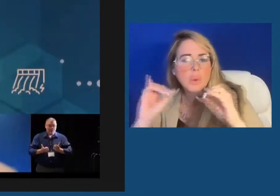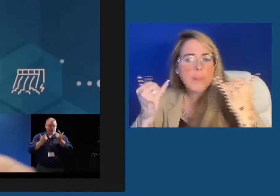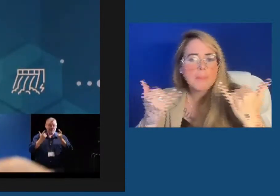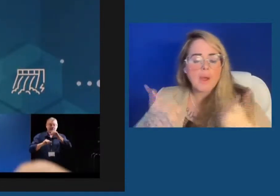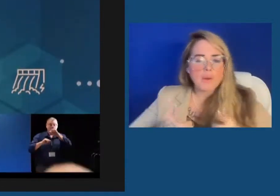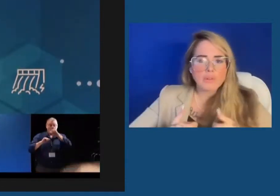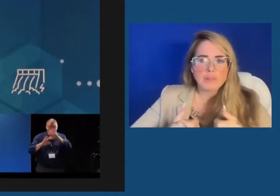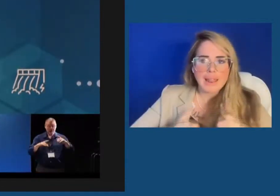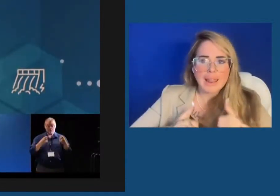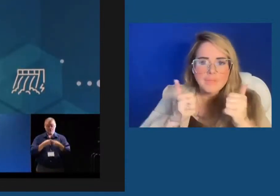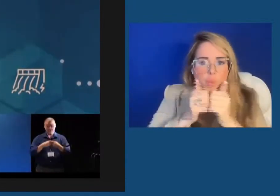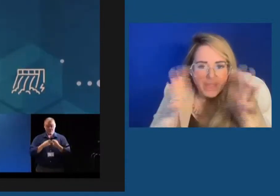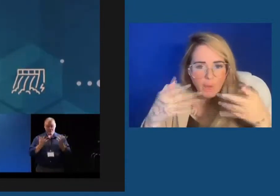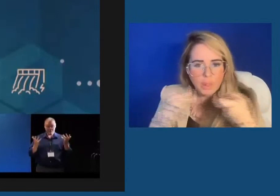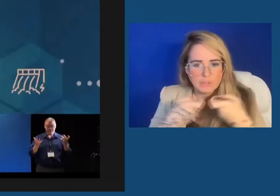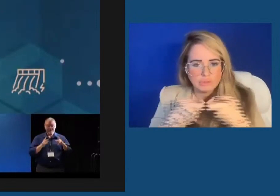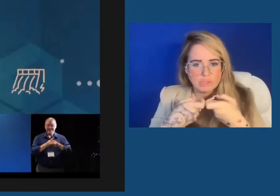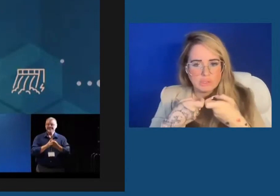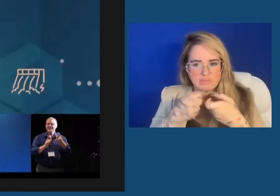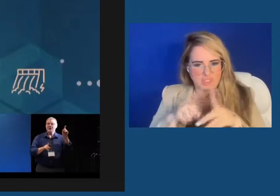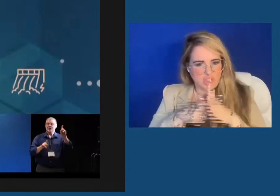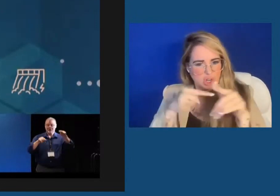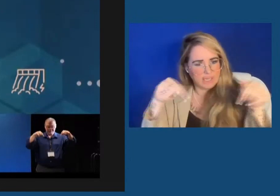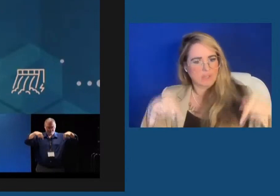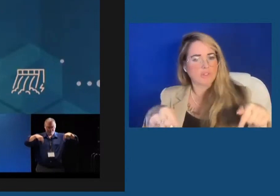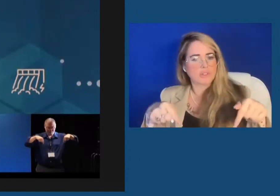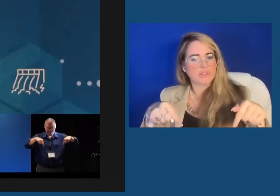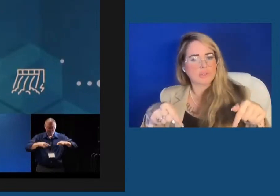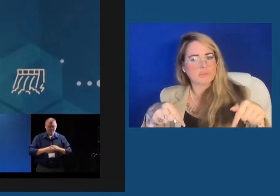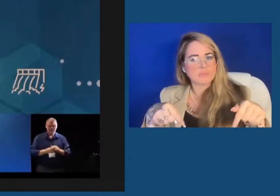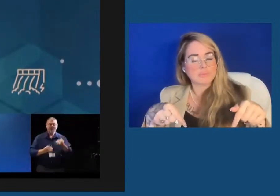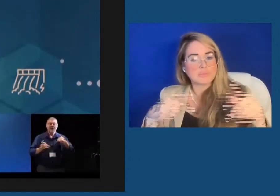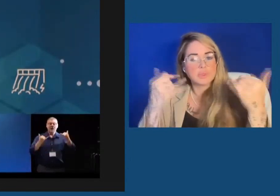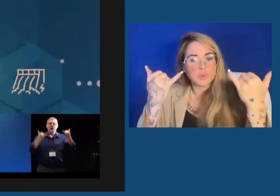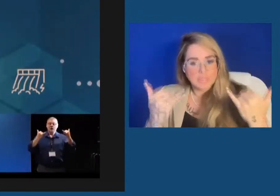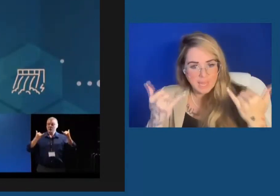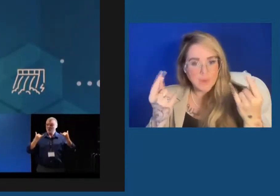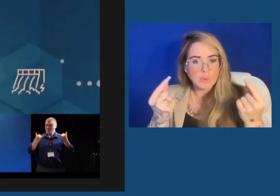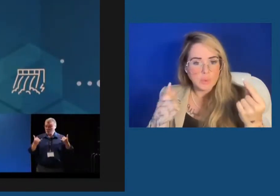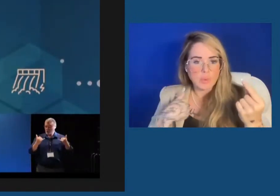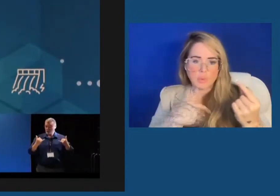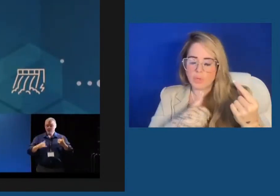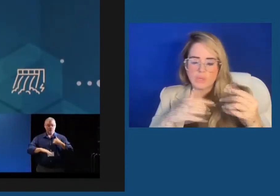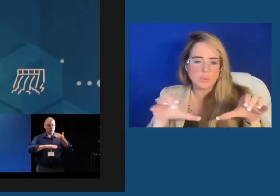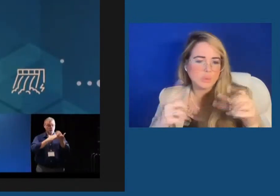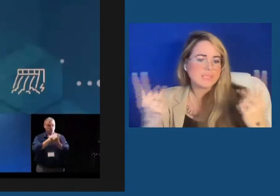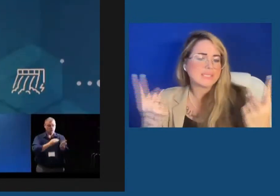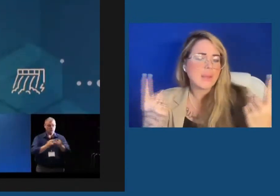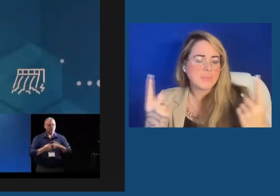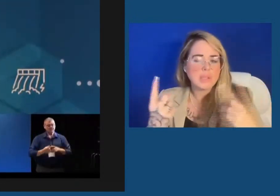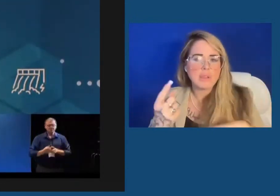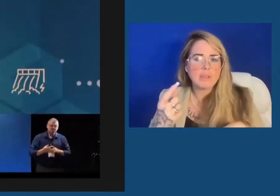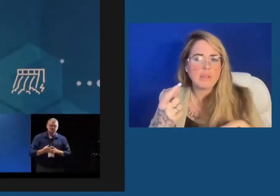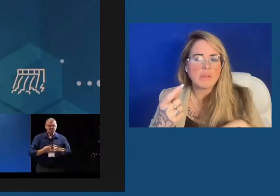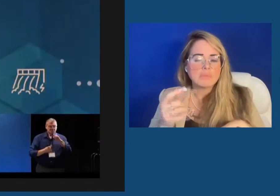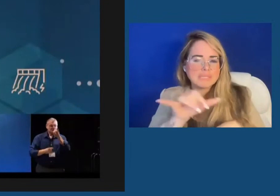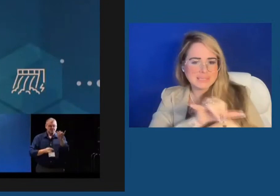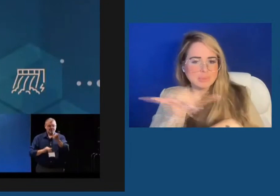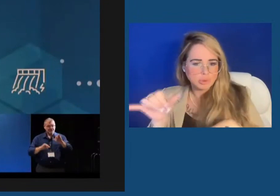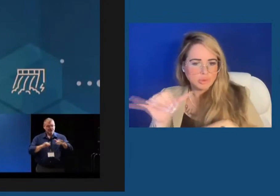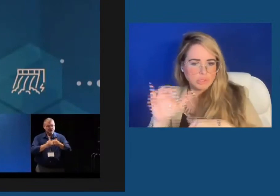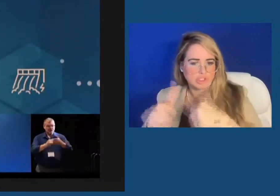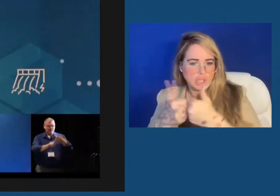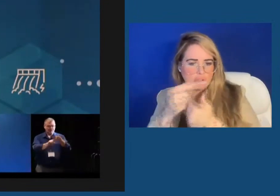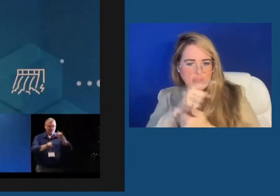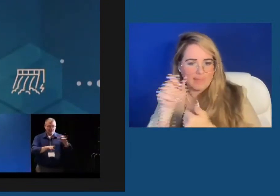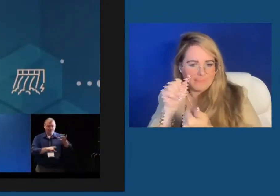without electricity that started here. So today we're called to do something not unsimilar to the challenges that they faced